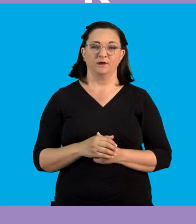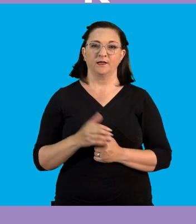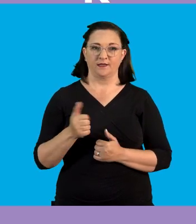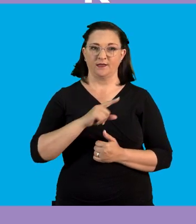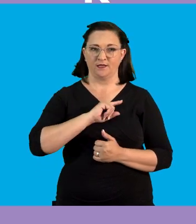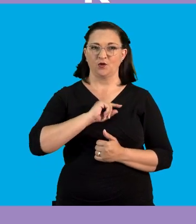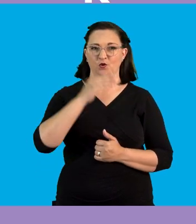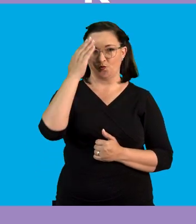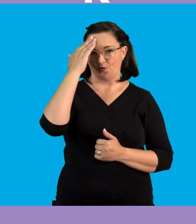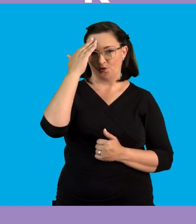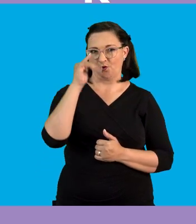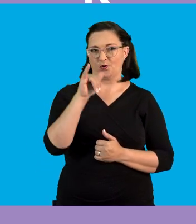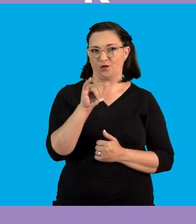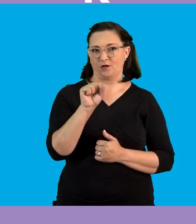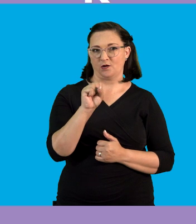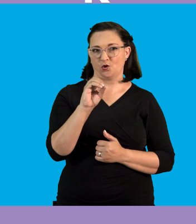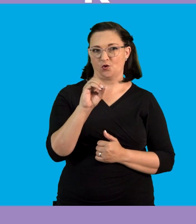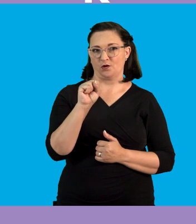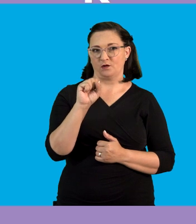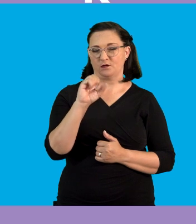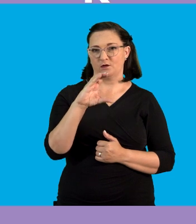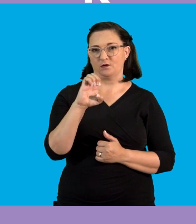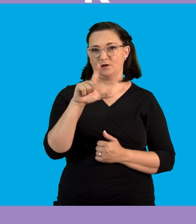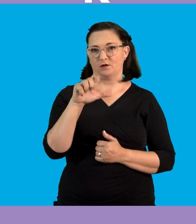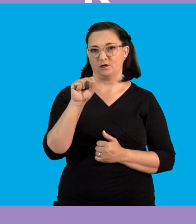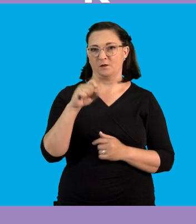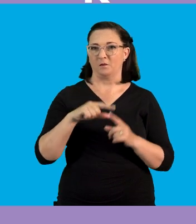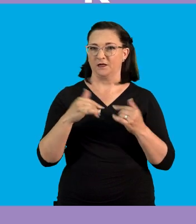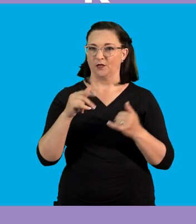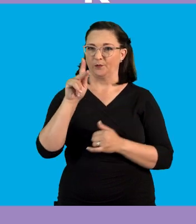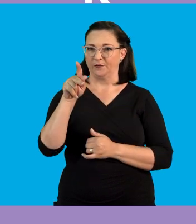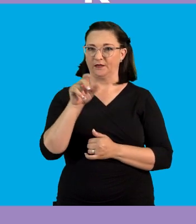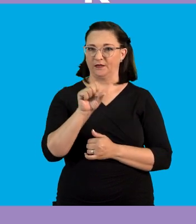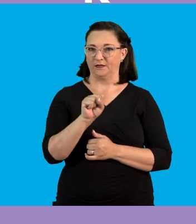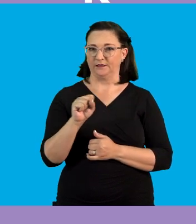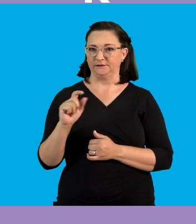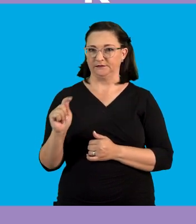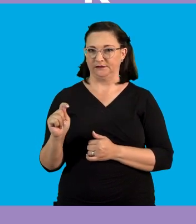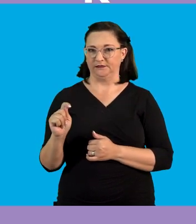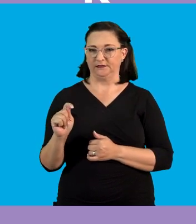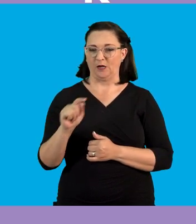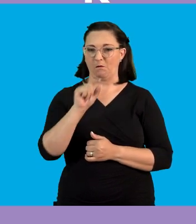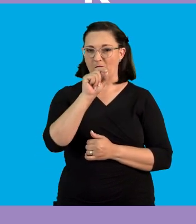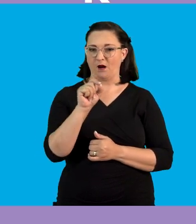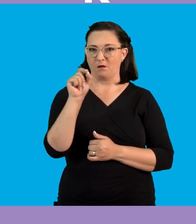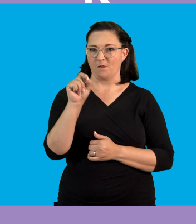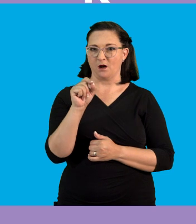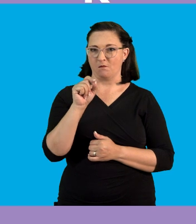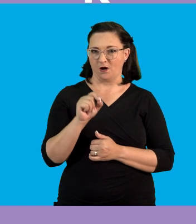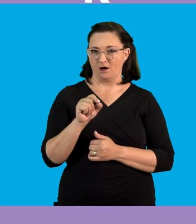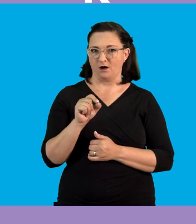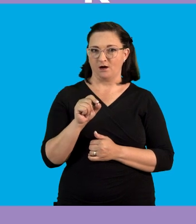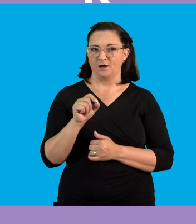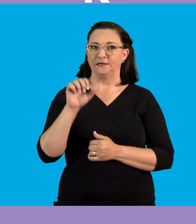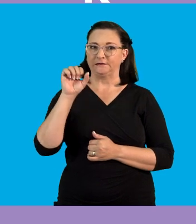is an isosceles triangle. But then there is triangle PST also has 2 markings. Therefore,